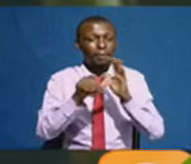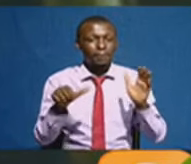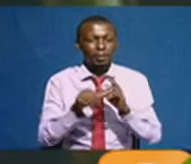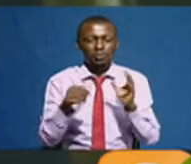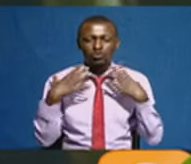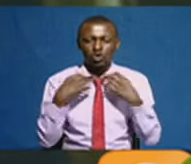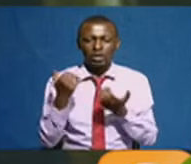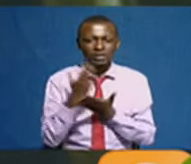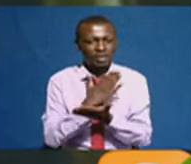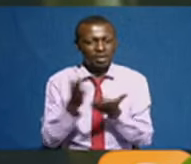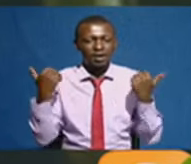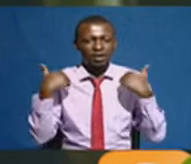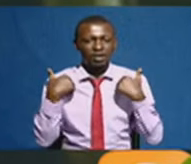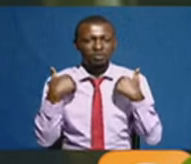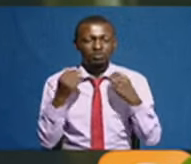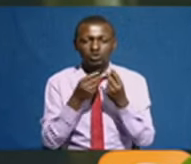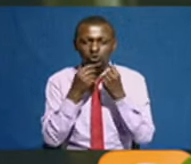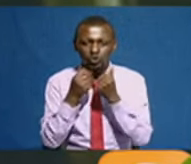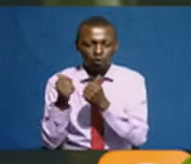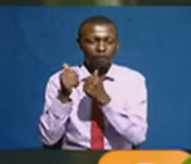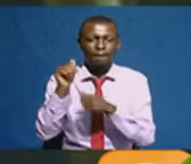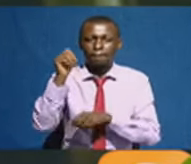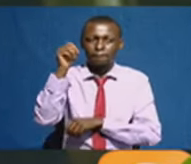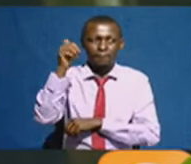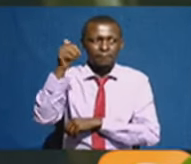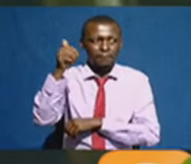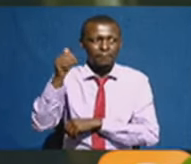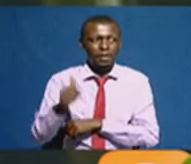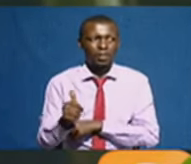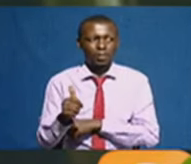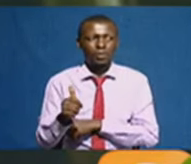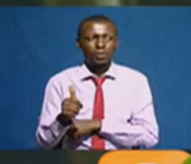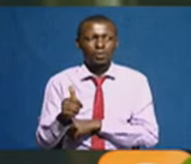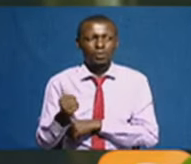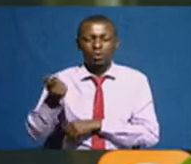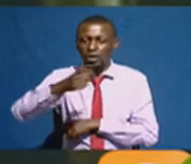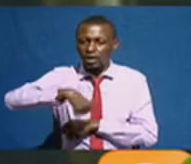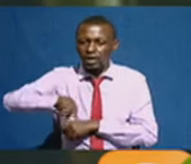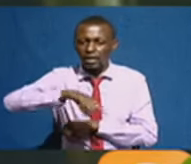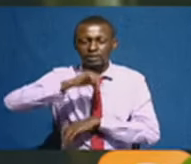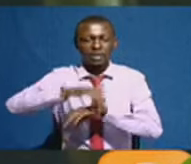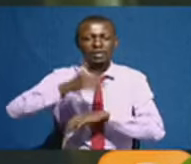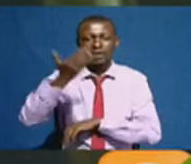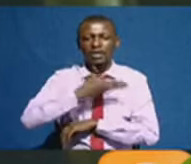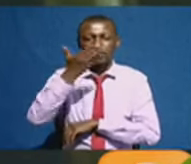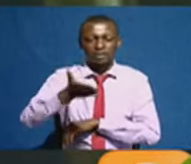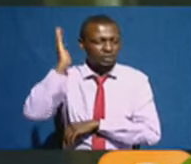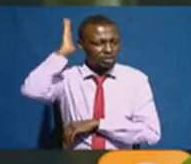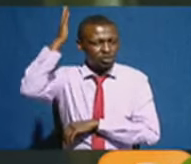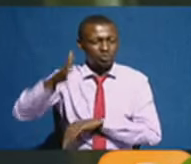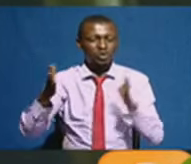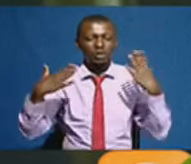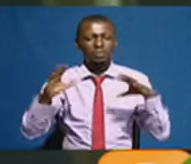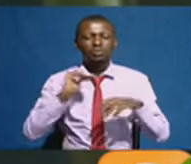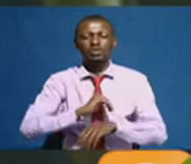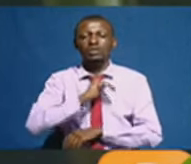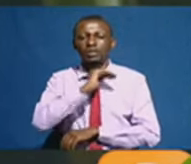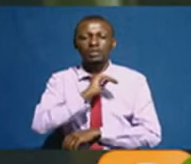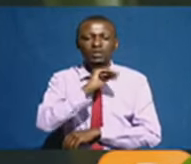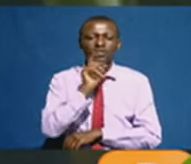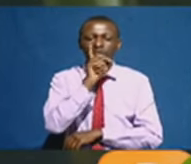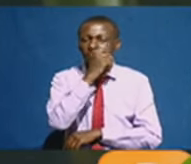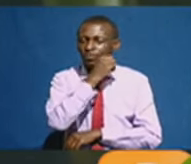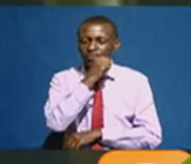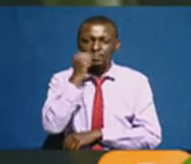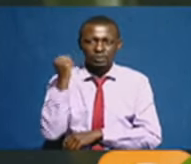And if this is not resolved, then we'll get the answers. There are people who are losing their lives. Maybe they are